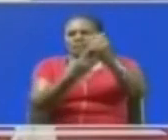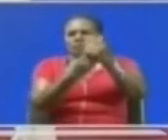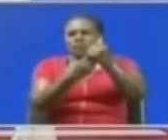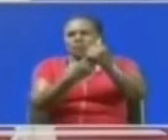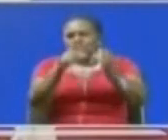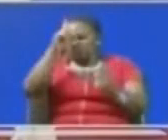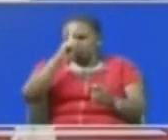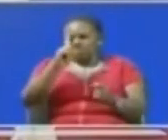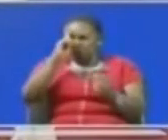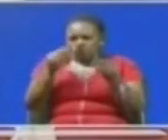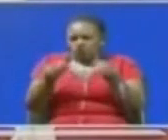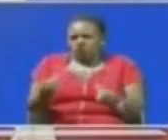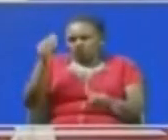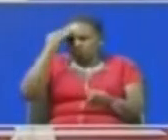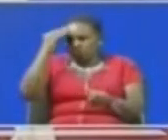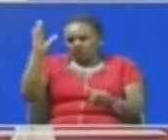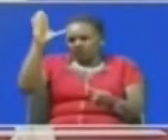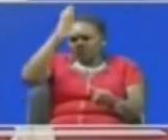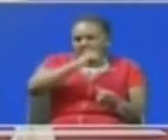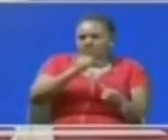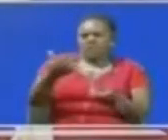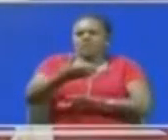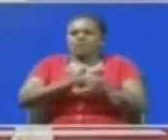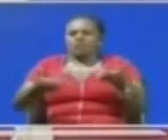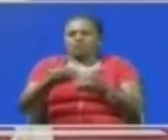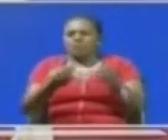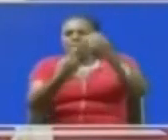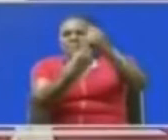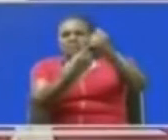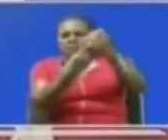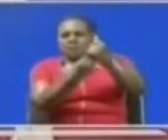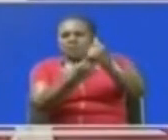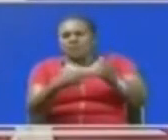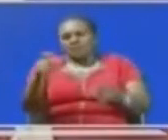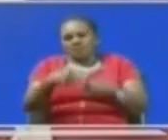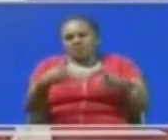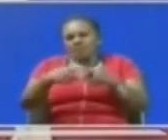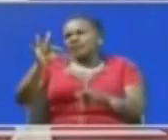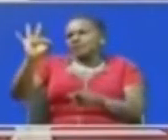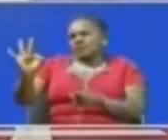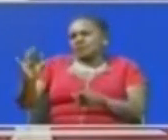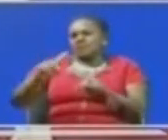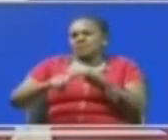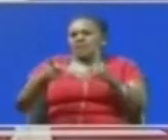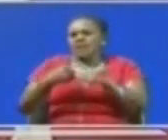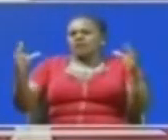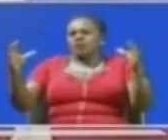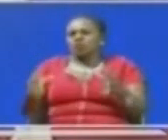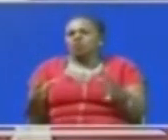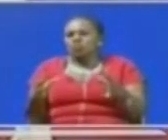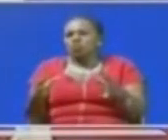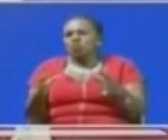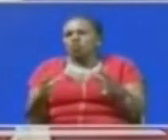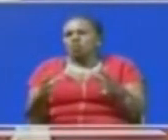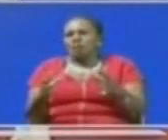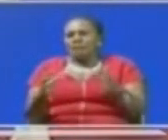be critical in addressing the knowledge gap in the economy. Now, the partnership will run for 3 years, and Standard Media Group will be a